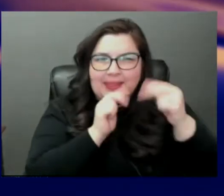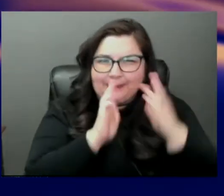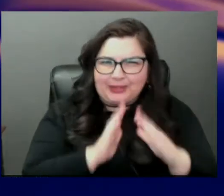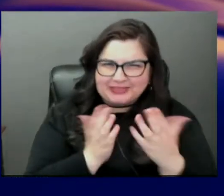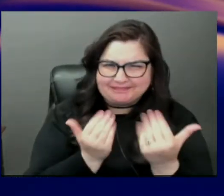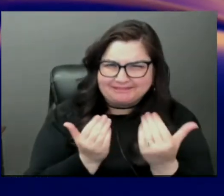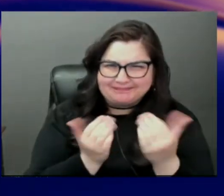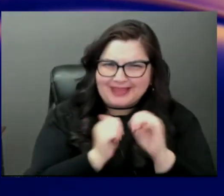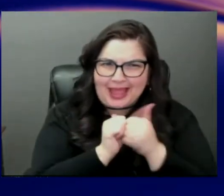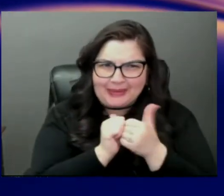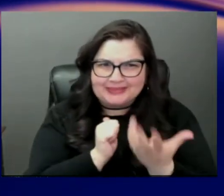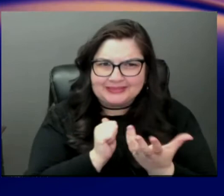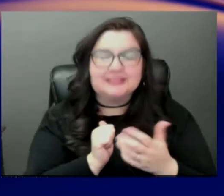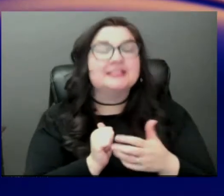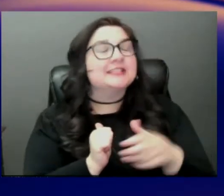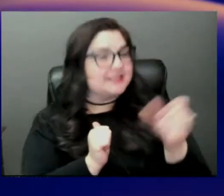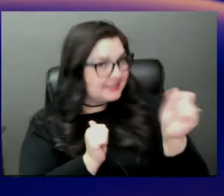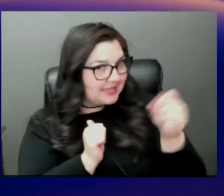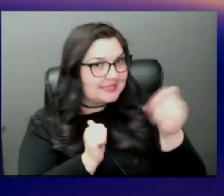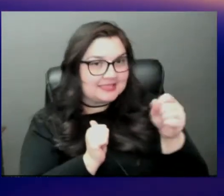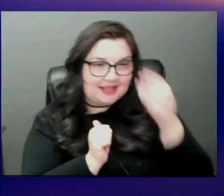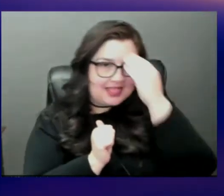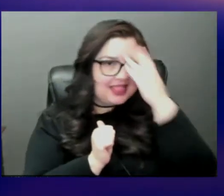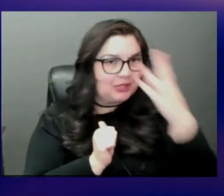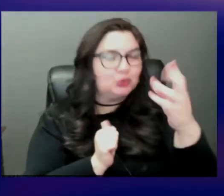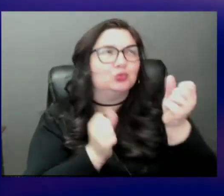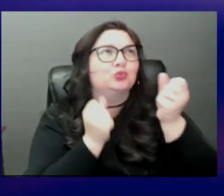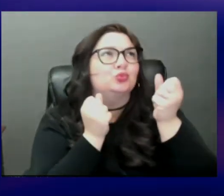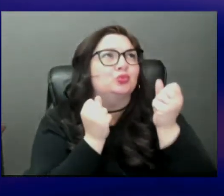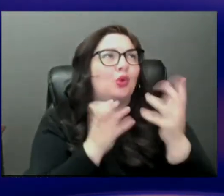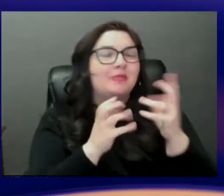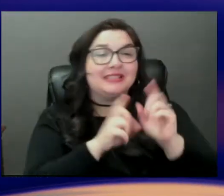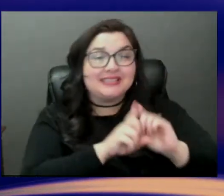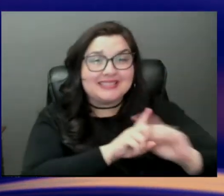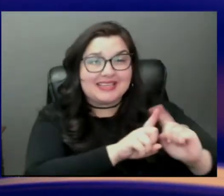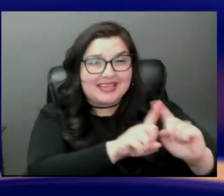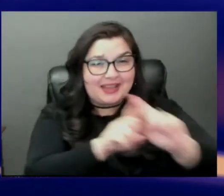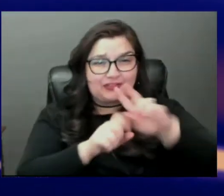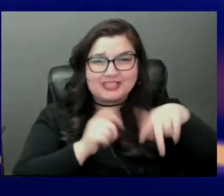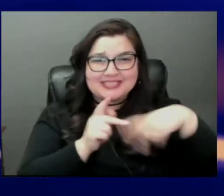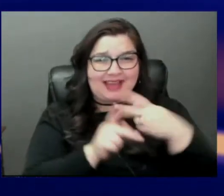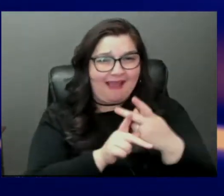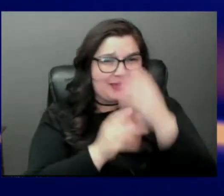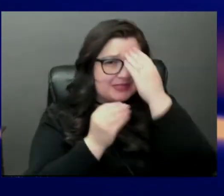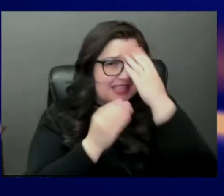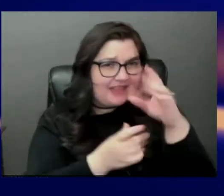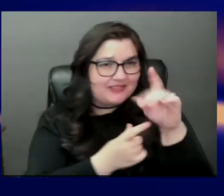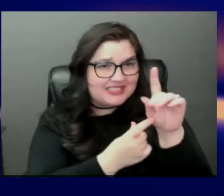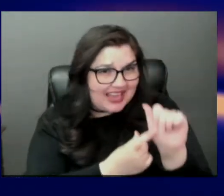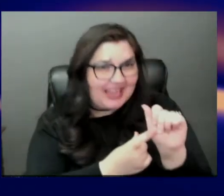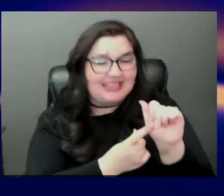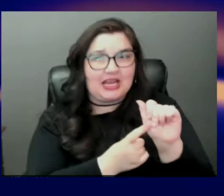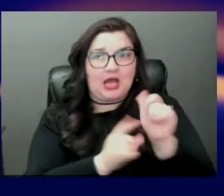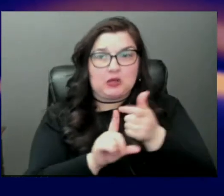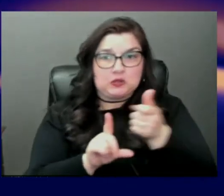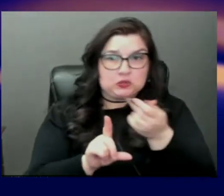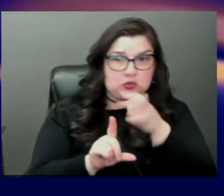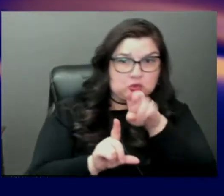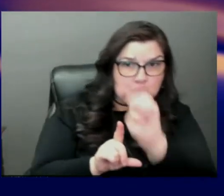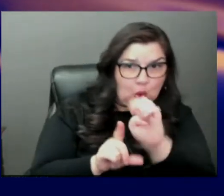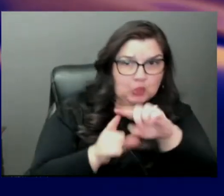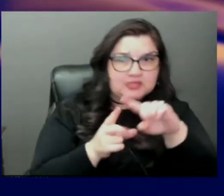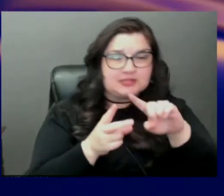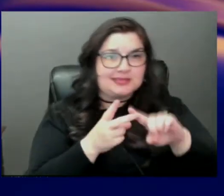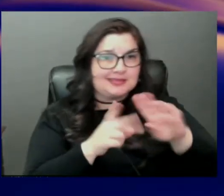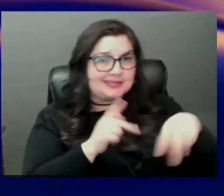so there's so many different types of data sources as well as data types that have to come